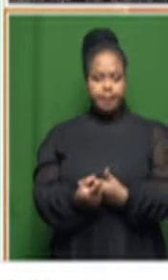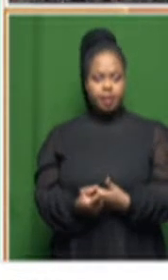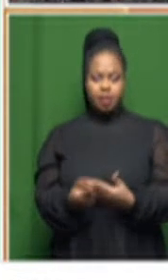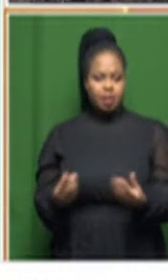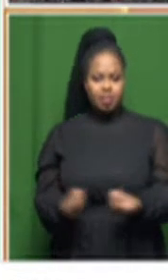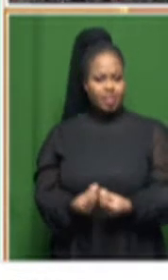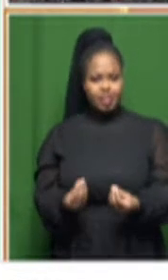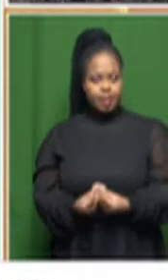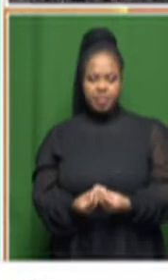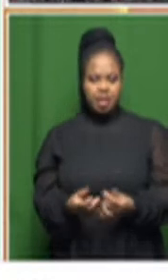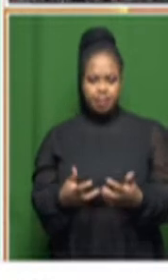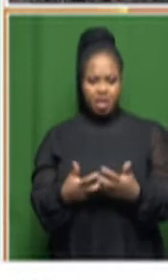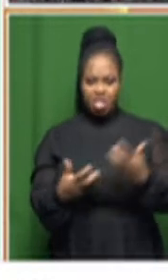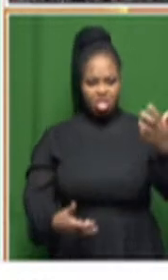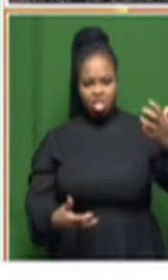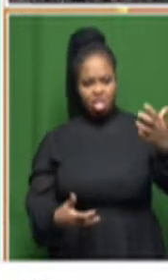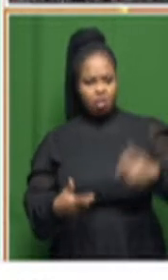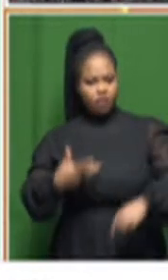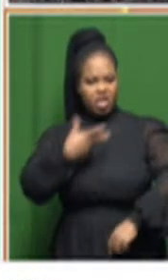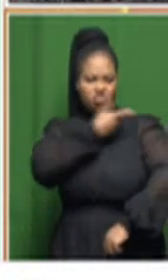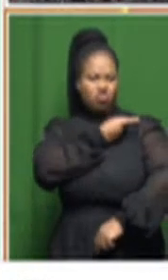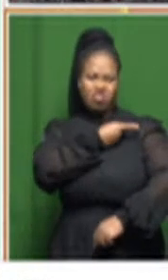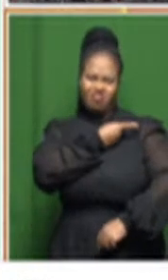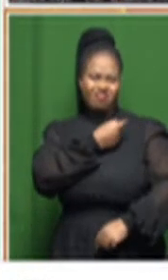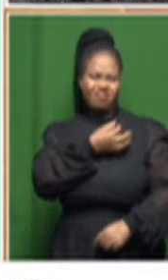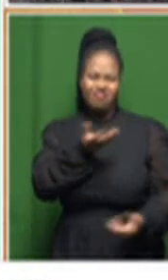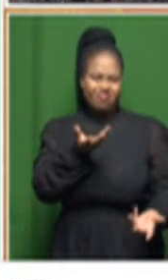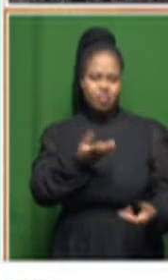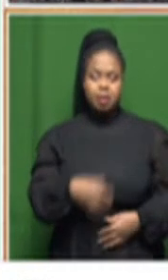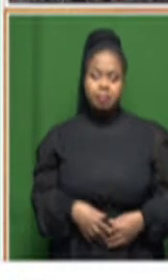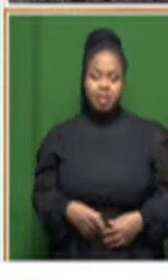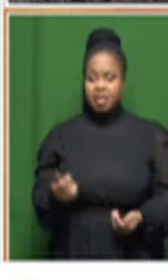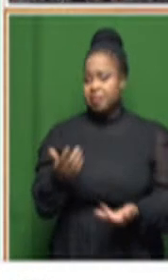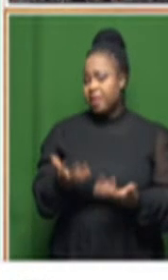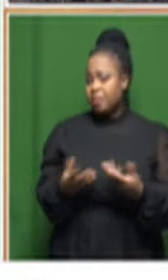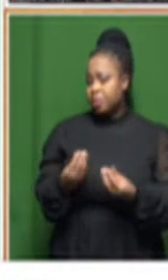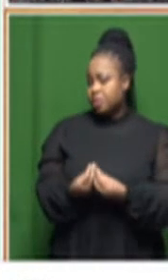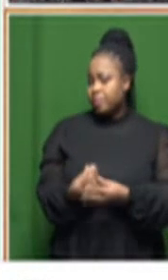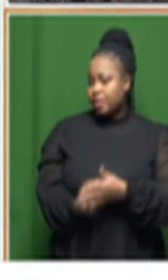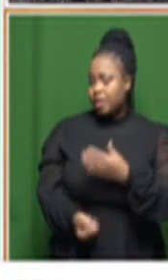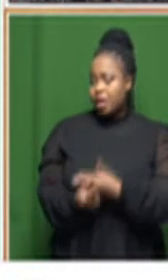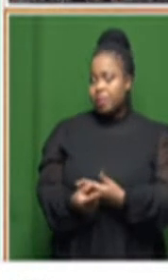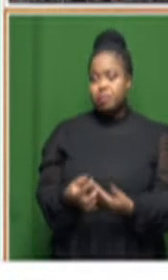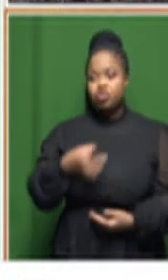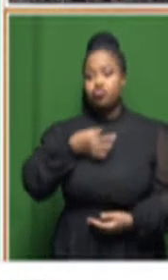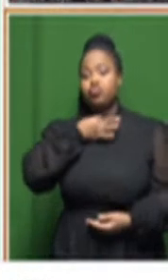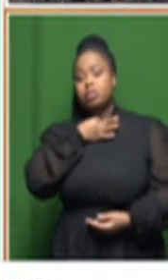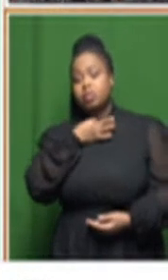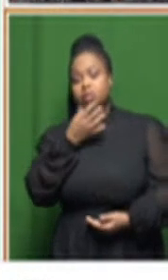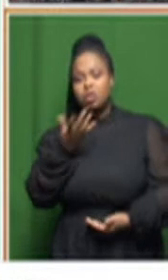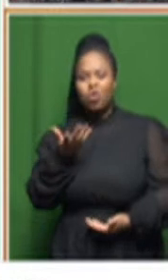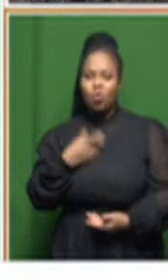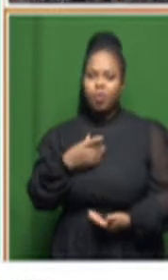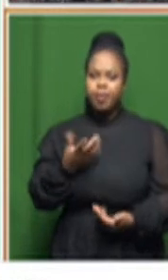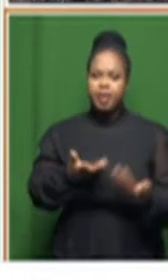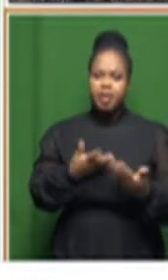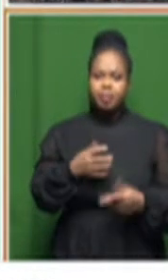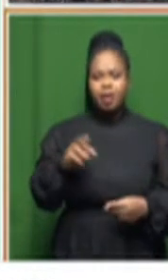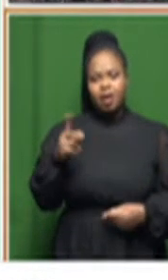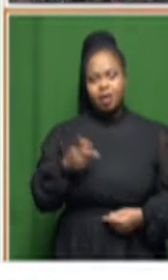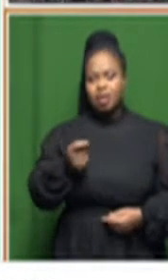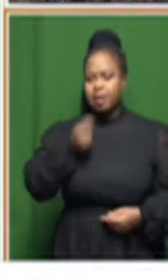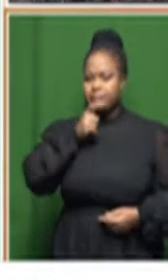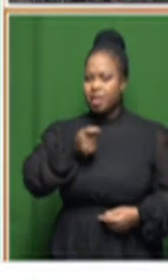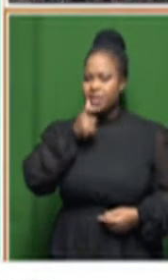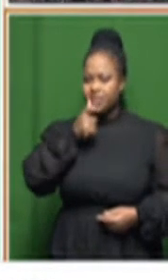event without any known risk factors. There could be other exposures to medicines,